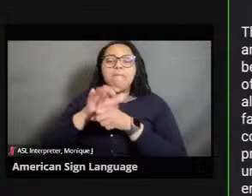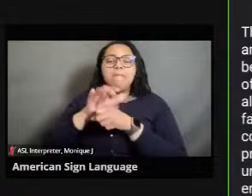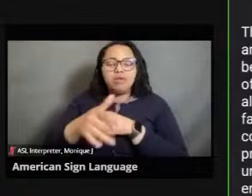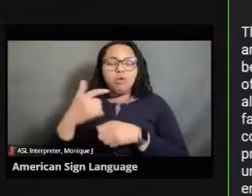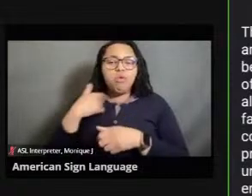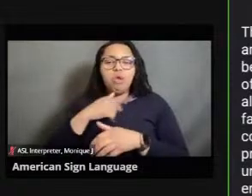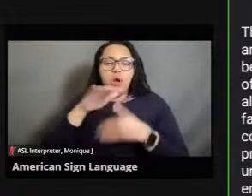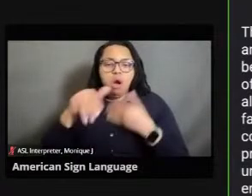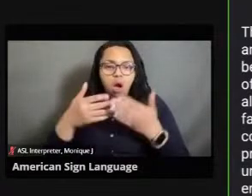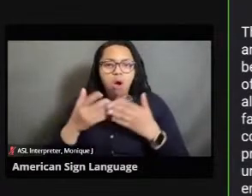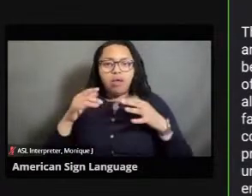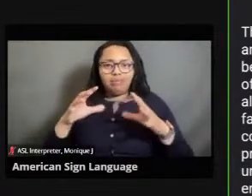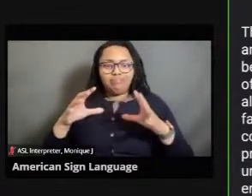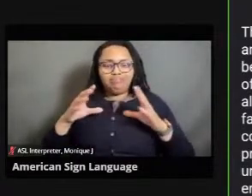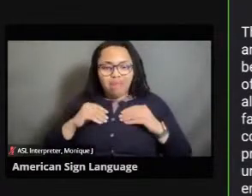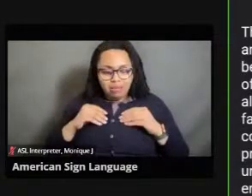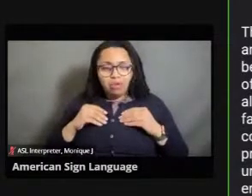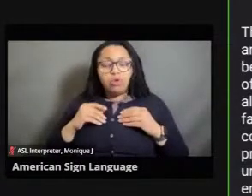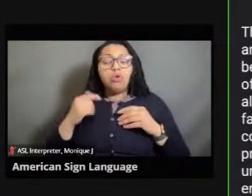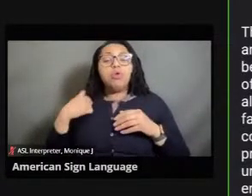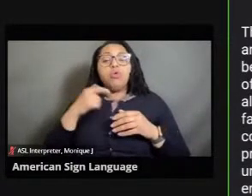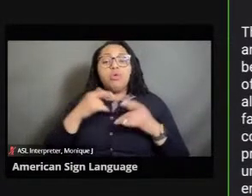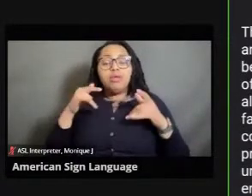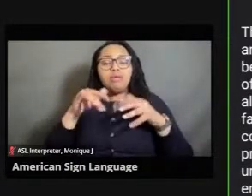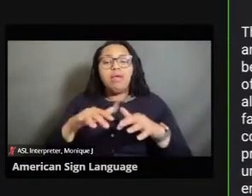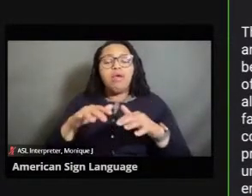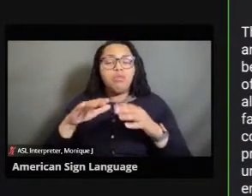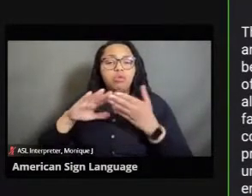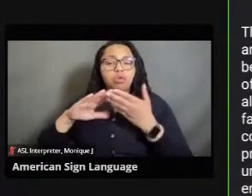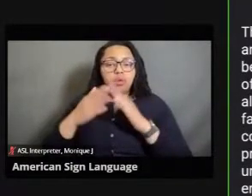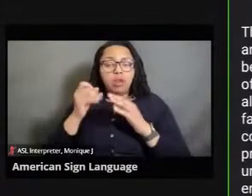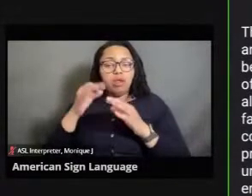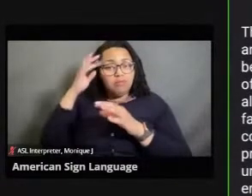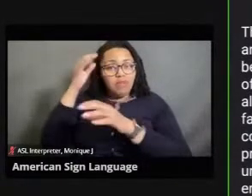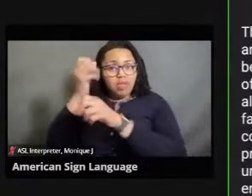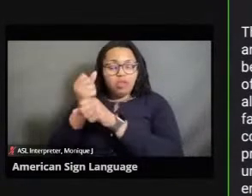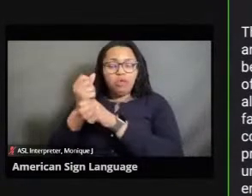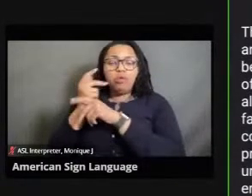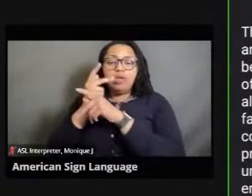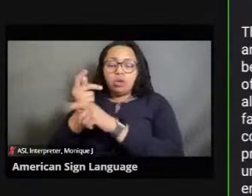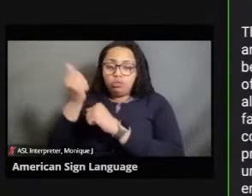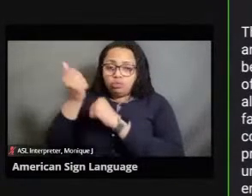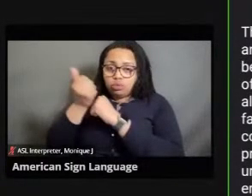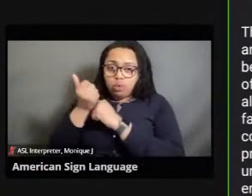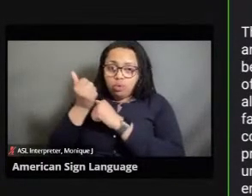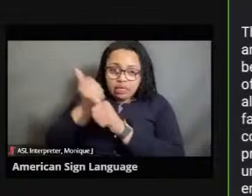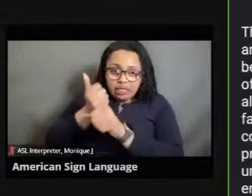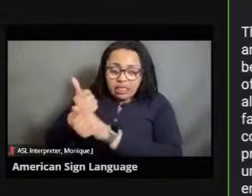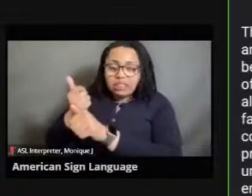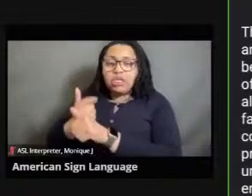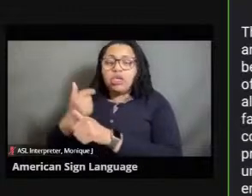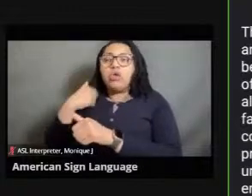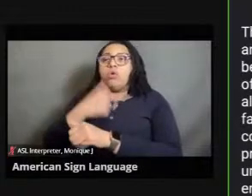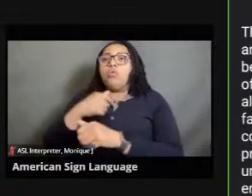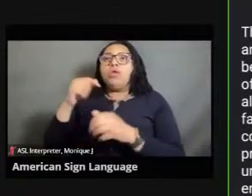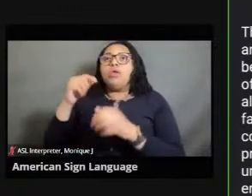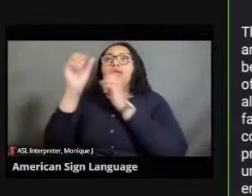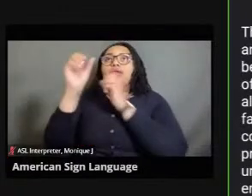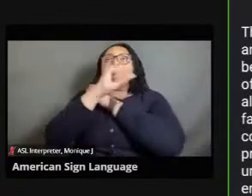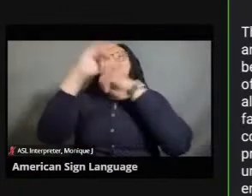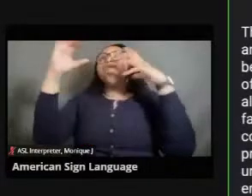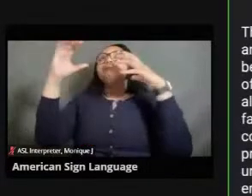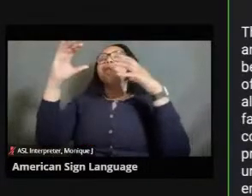as a community of faith to support and care for each other. We commit to realizing the abundant world God promises by